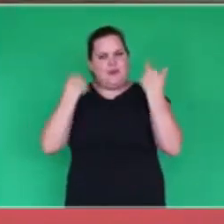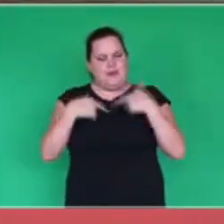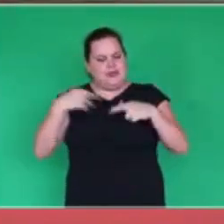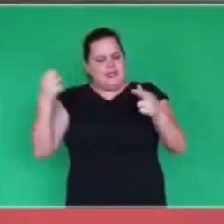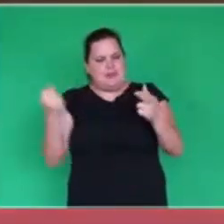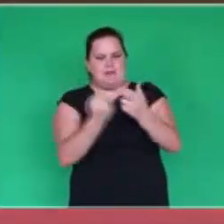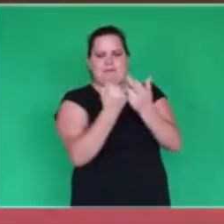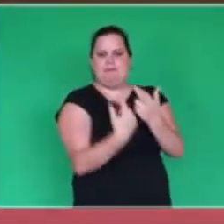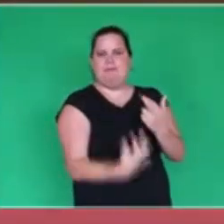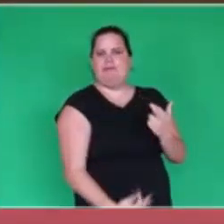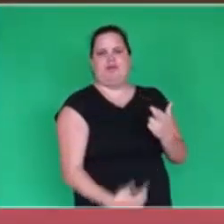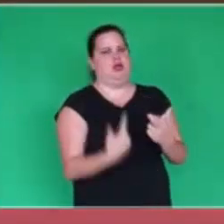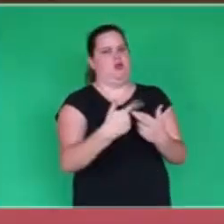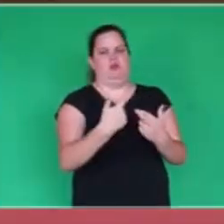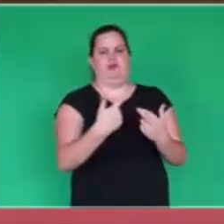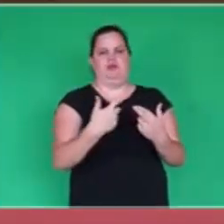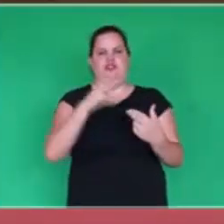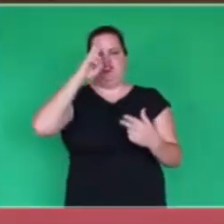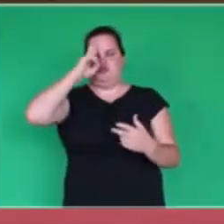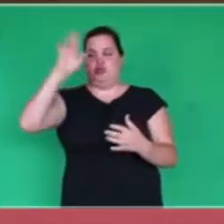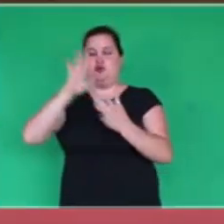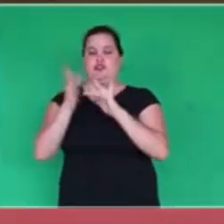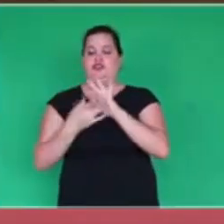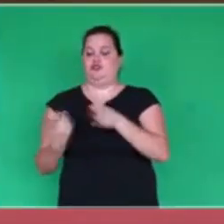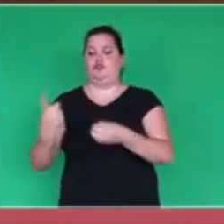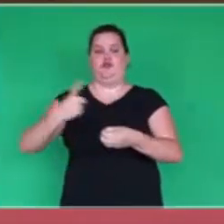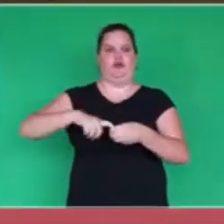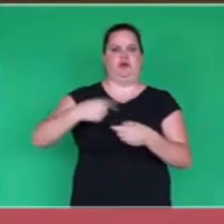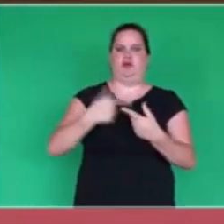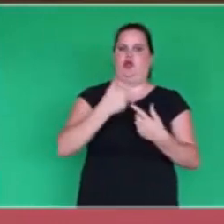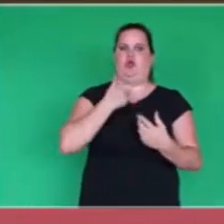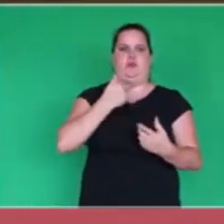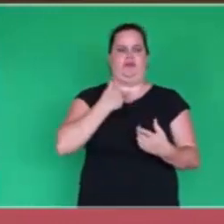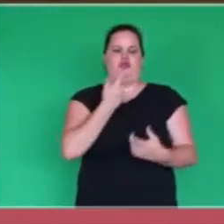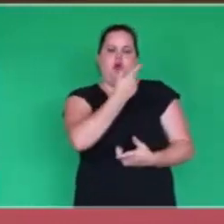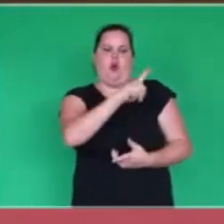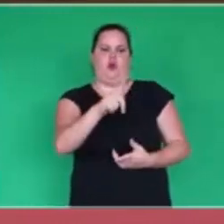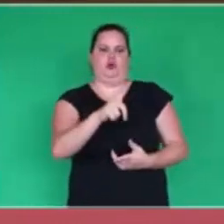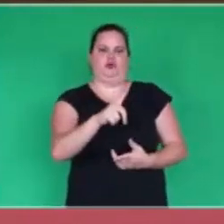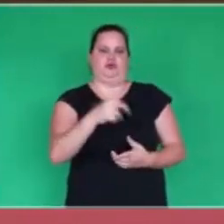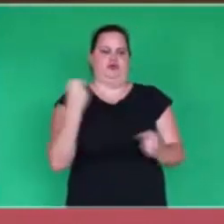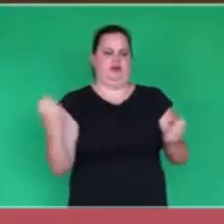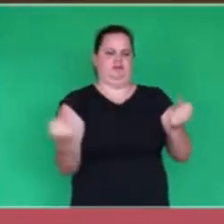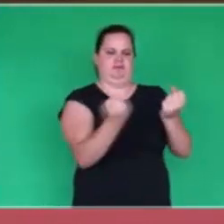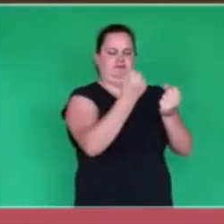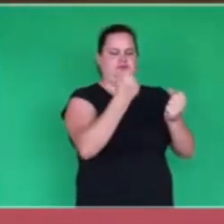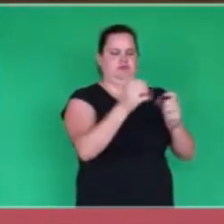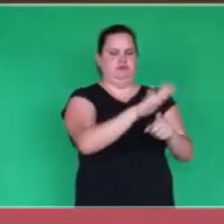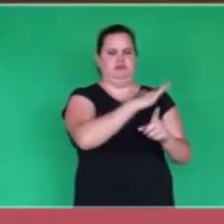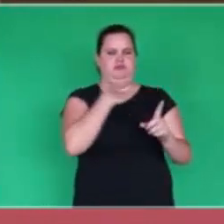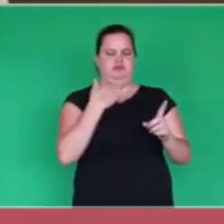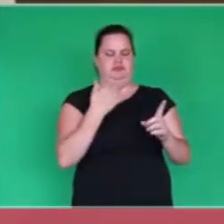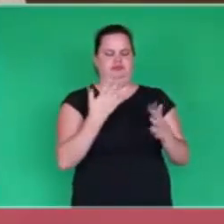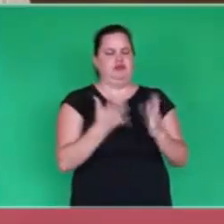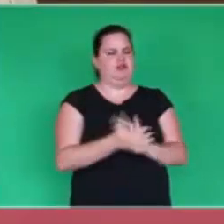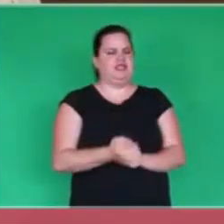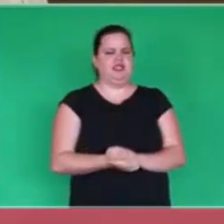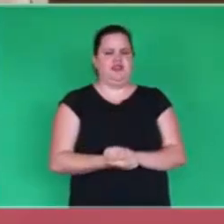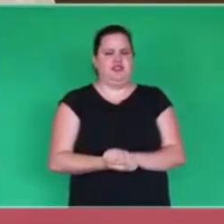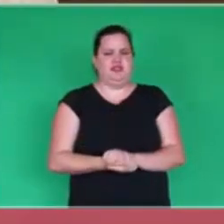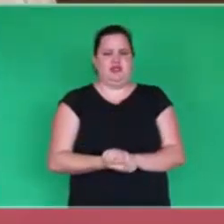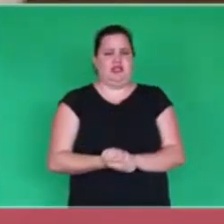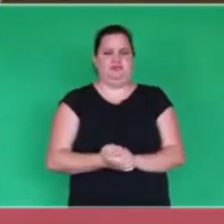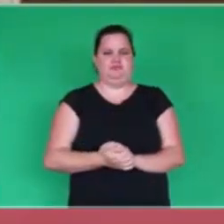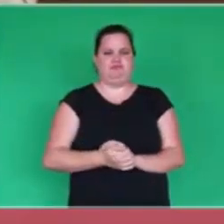So, we are going to see how this will happen. Let us now read.